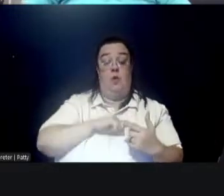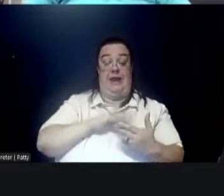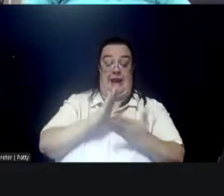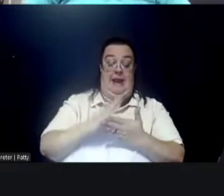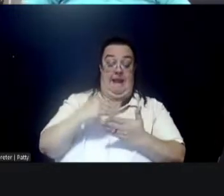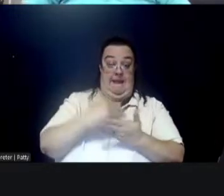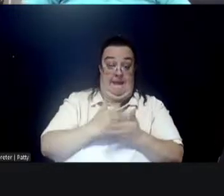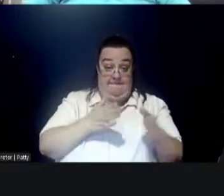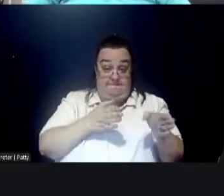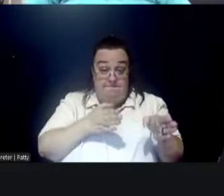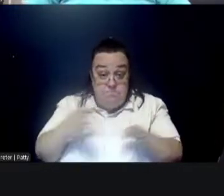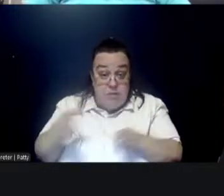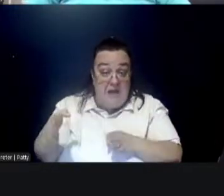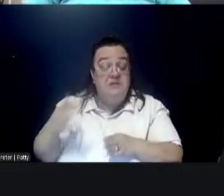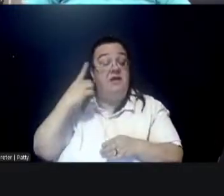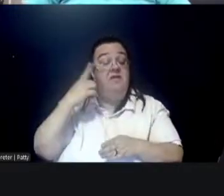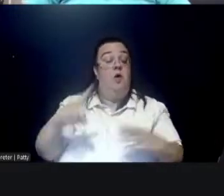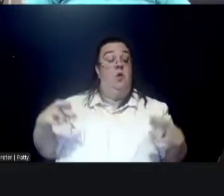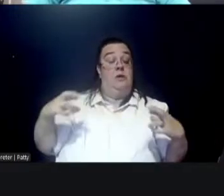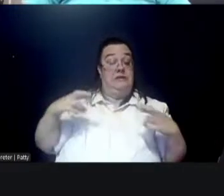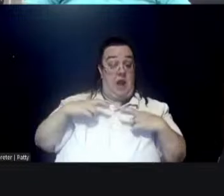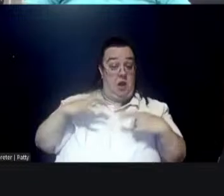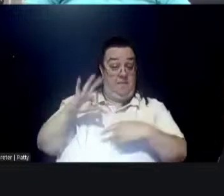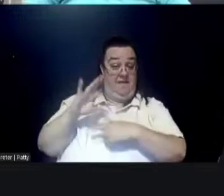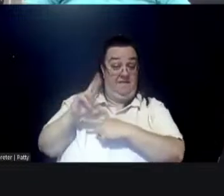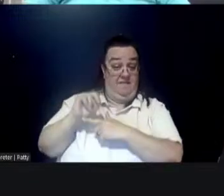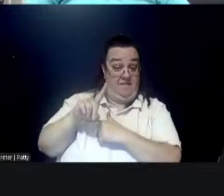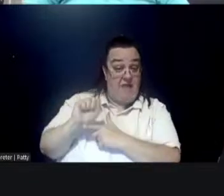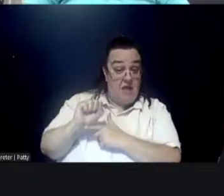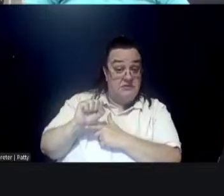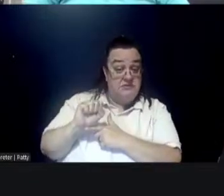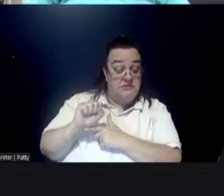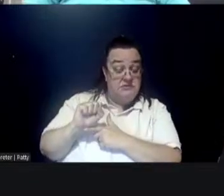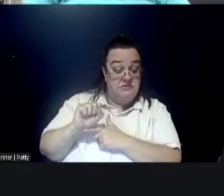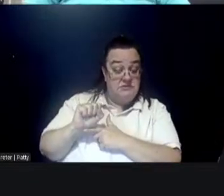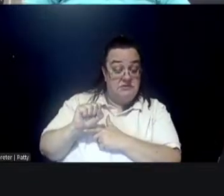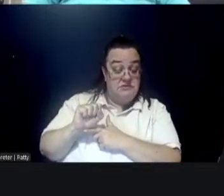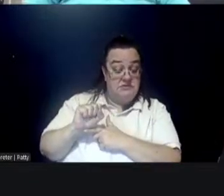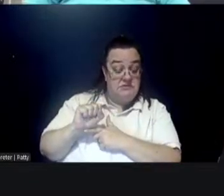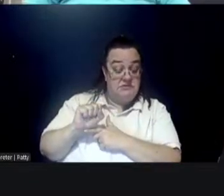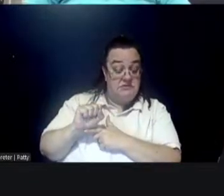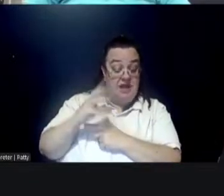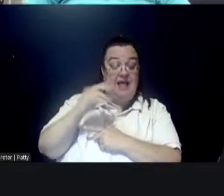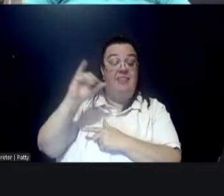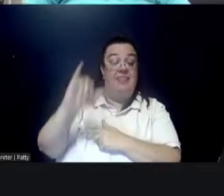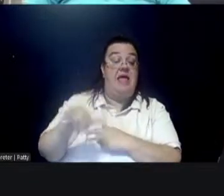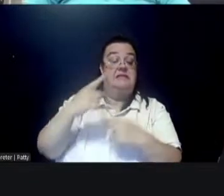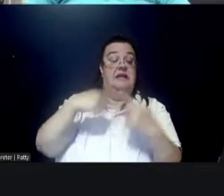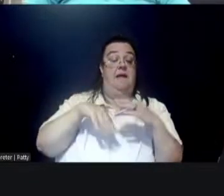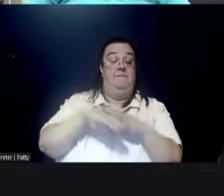for retirement funds, and they have come in at